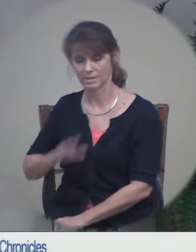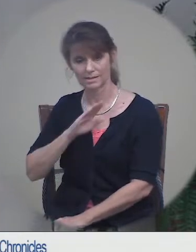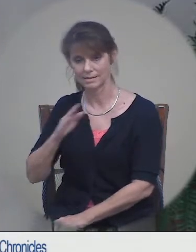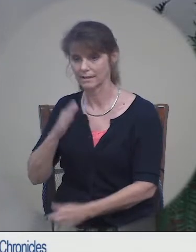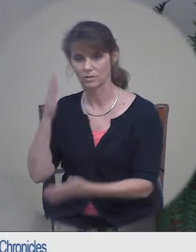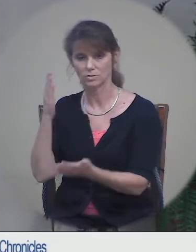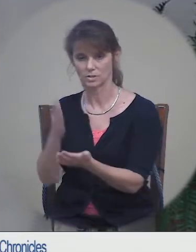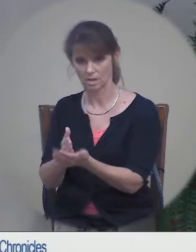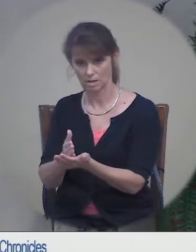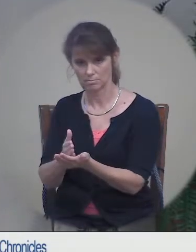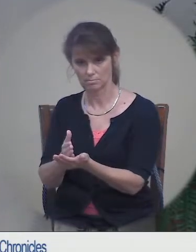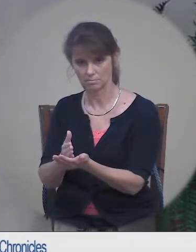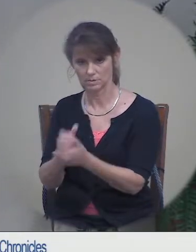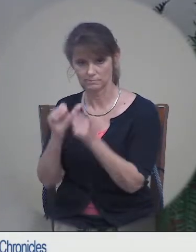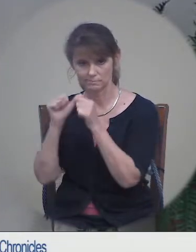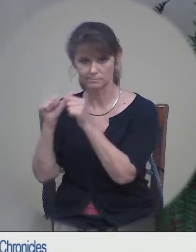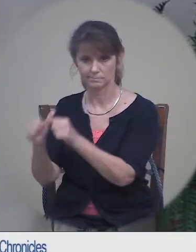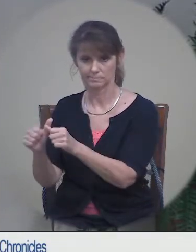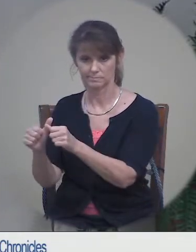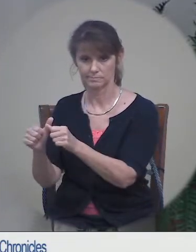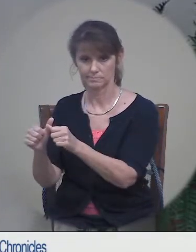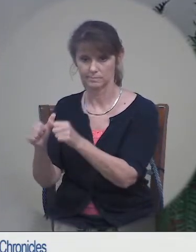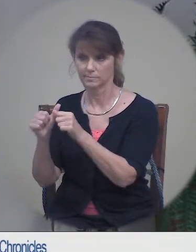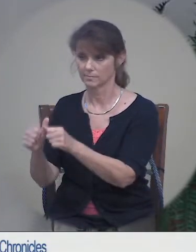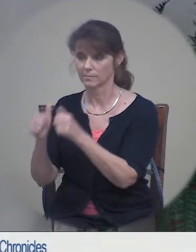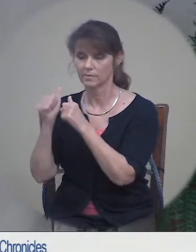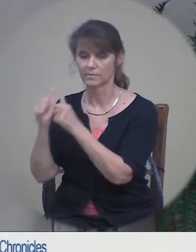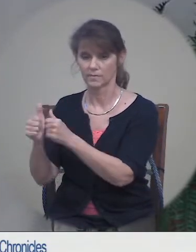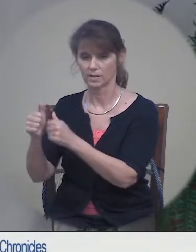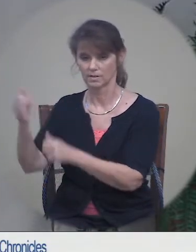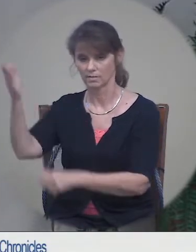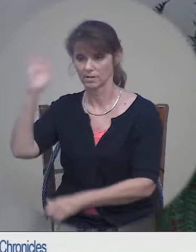it, and he kept his commandments.